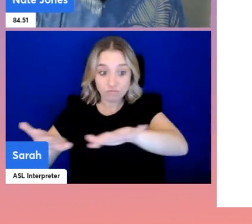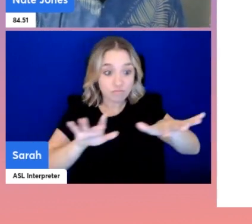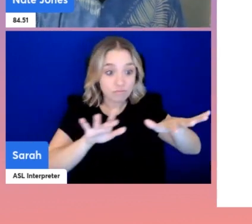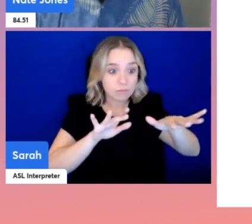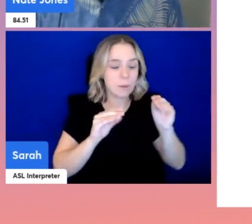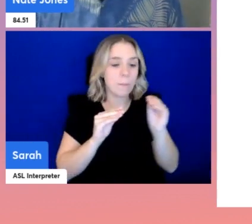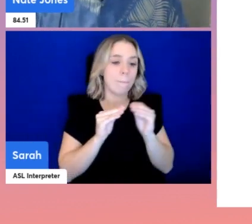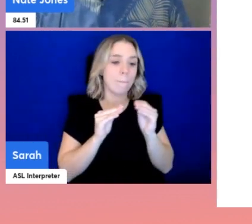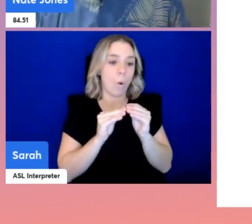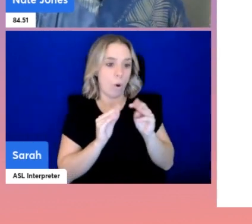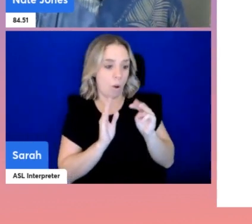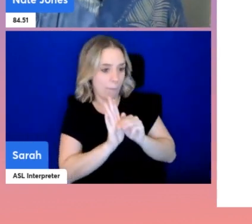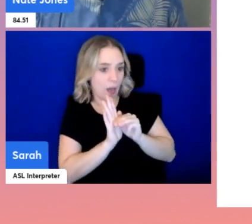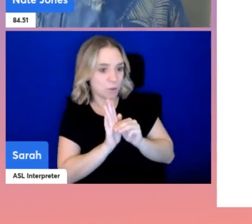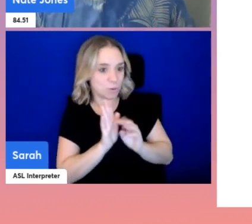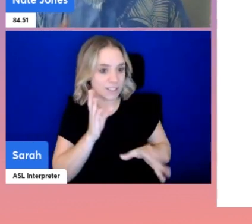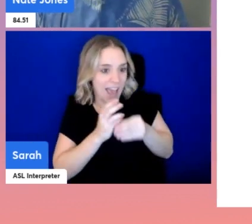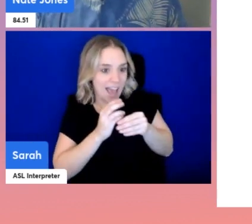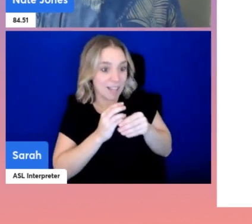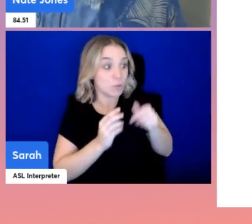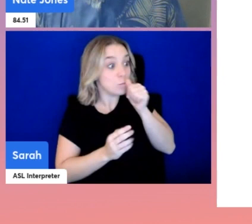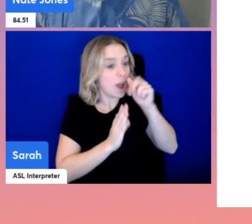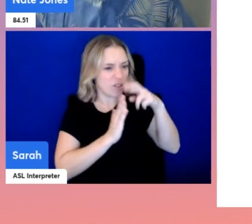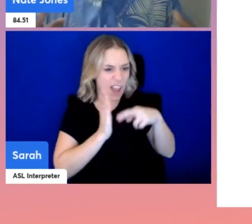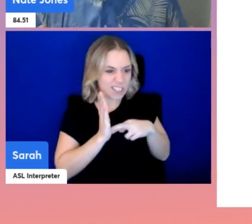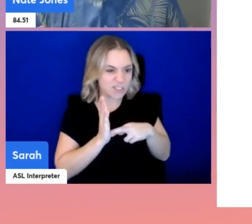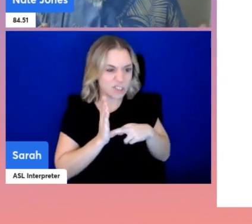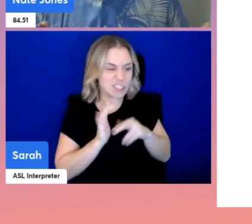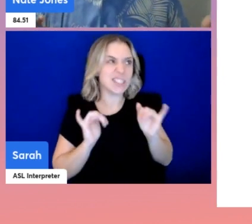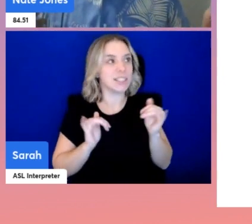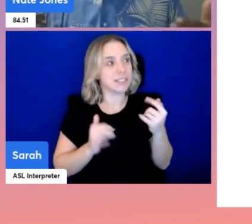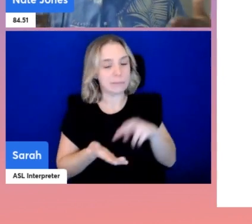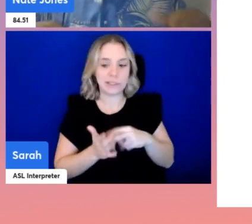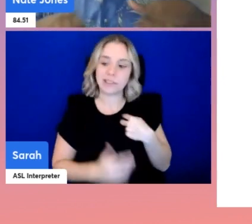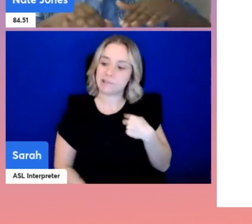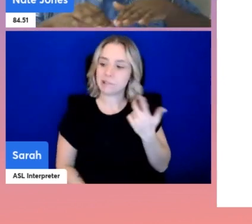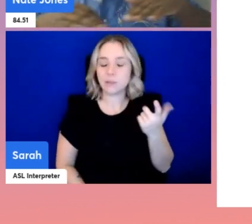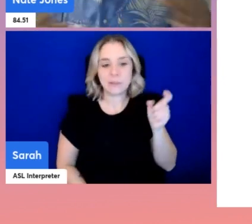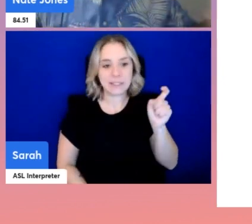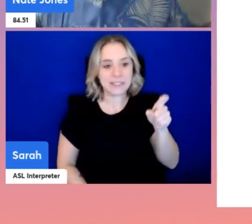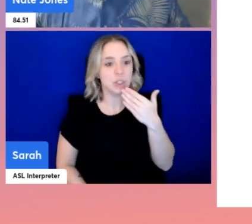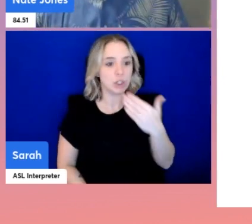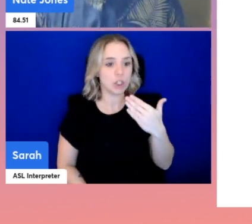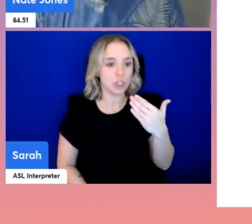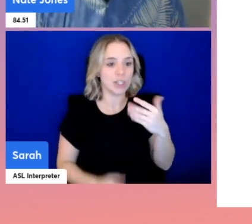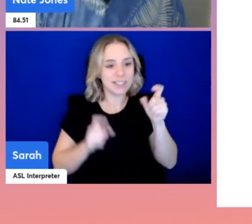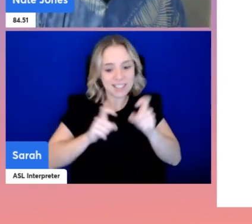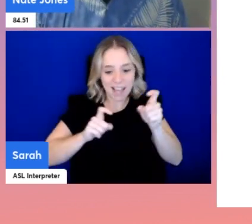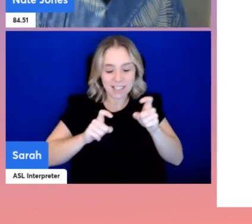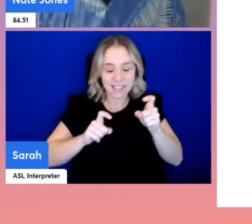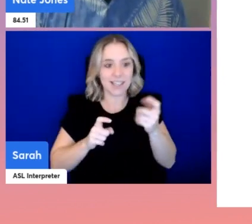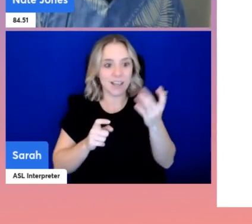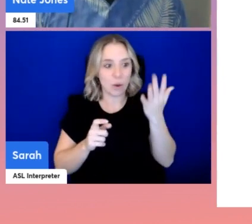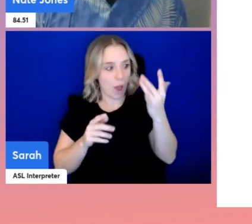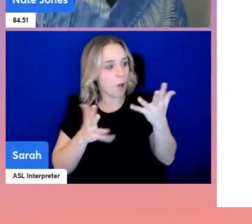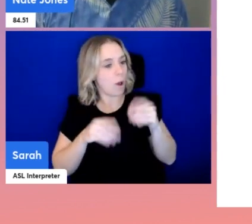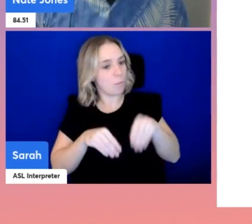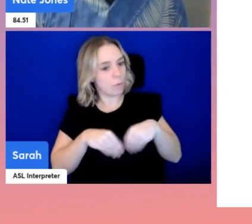the private registry. And as part of that, we needed good testing to continue providing that consistent module